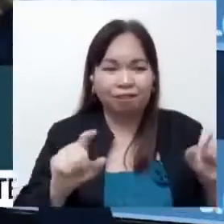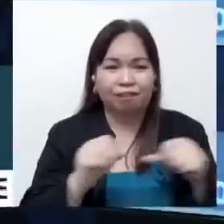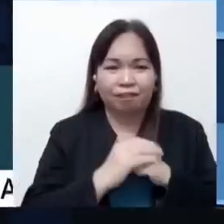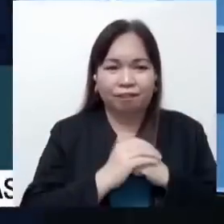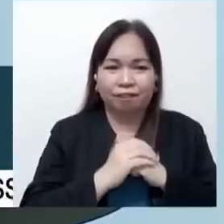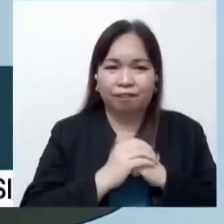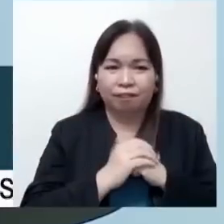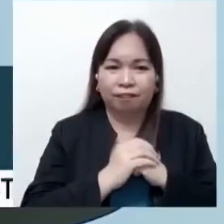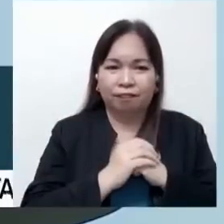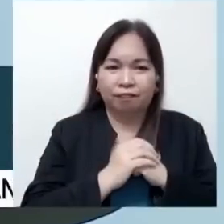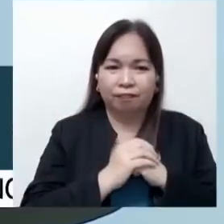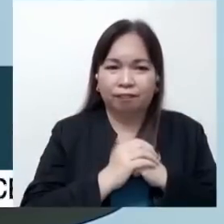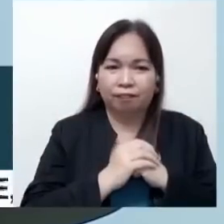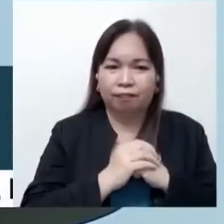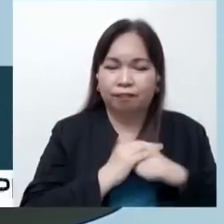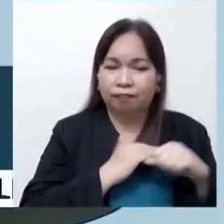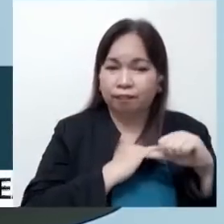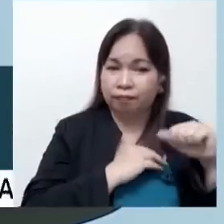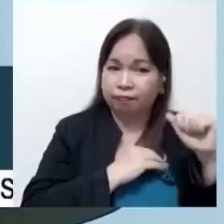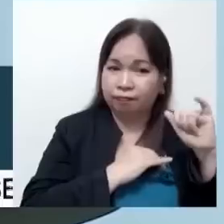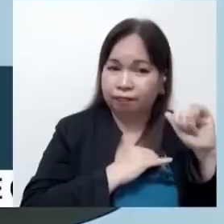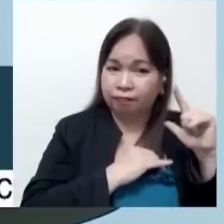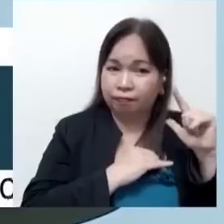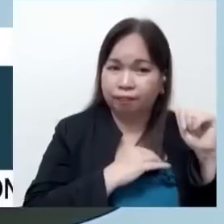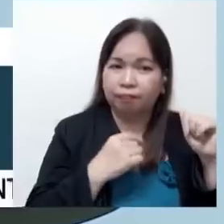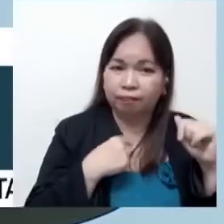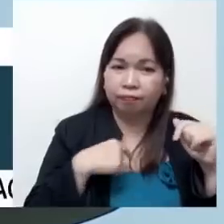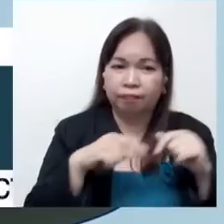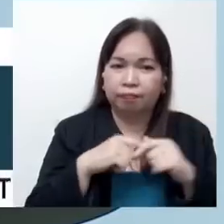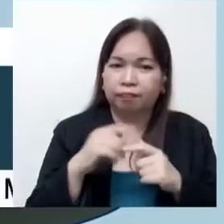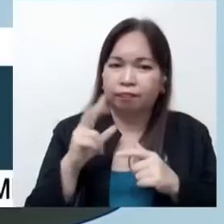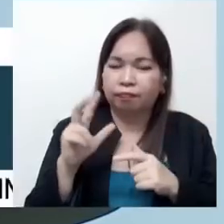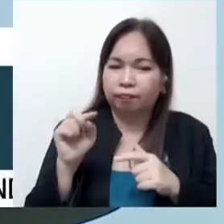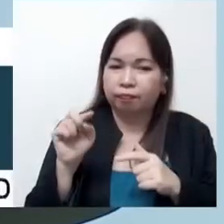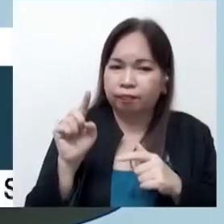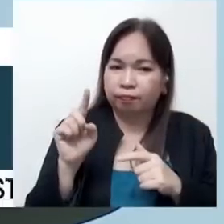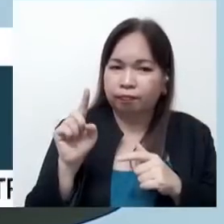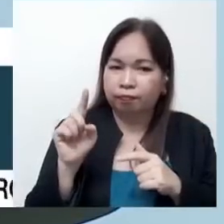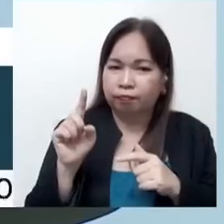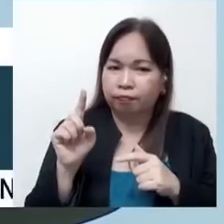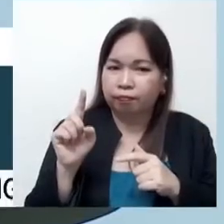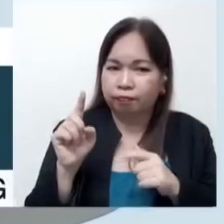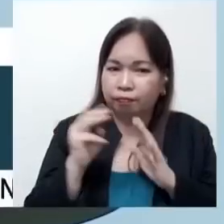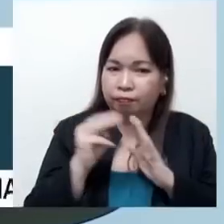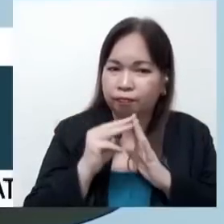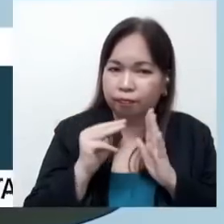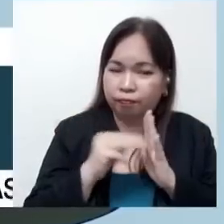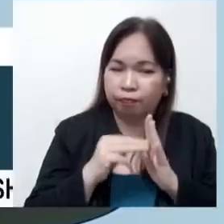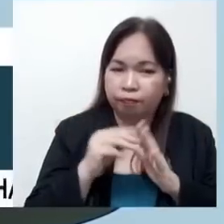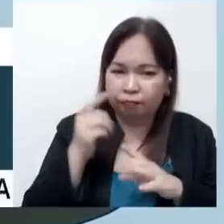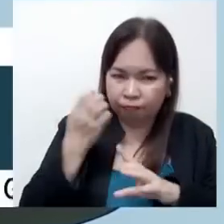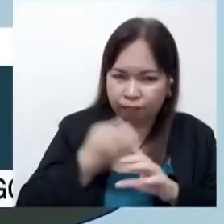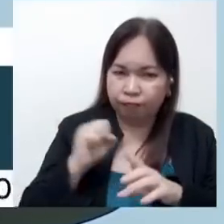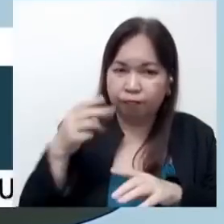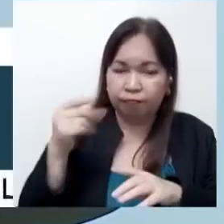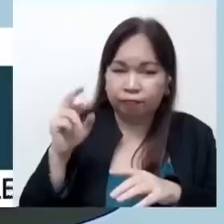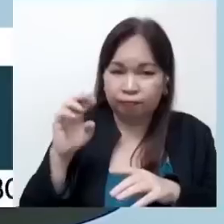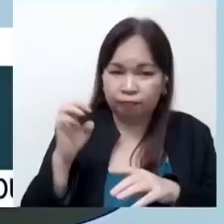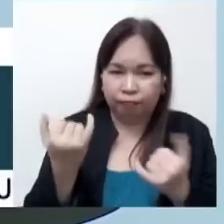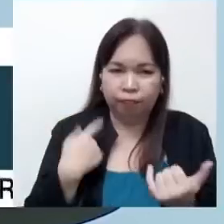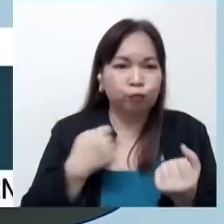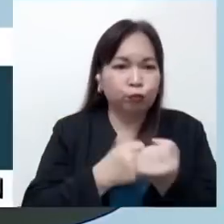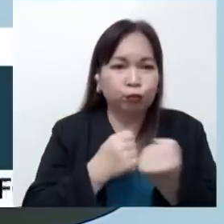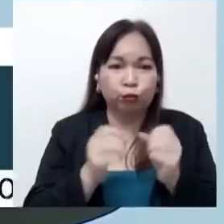to be listing its 3.1 million preferred shares issue right here, right now, will support our company's many